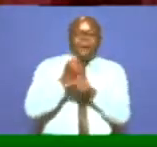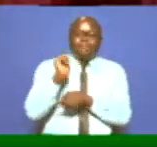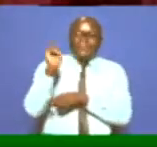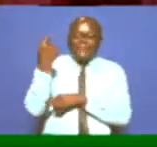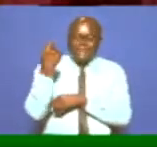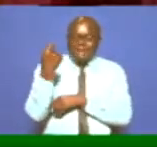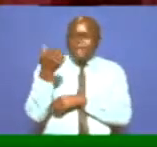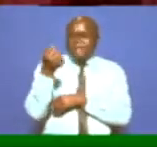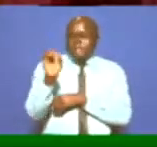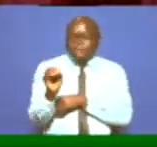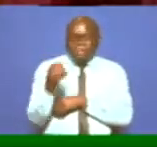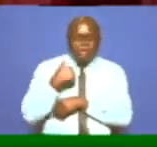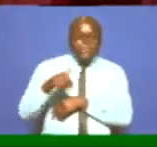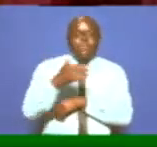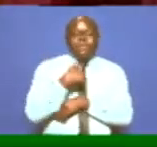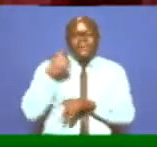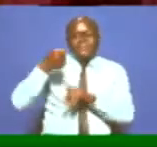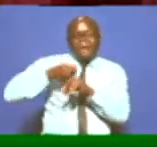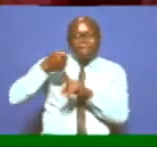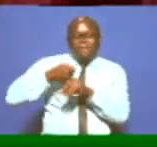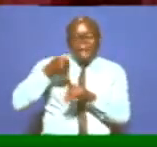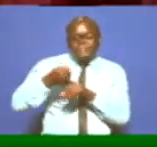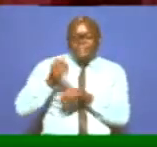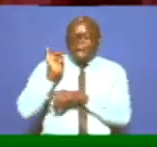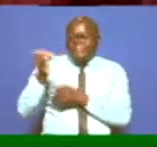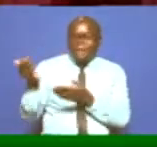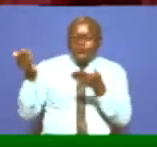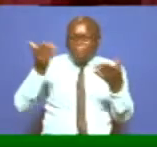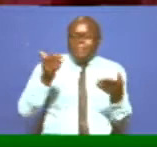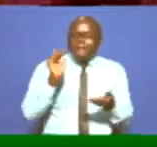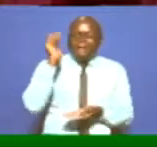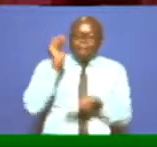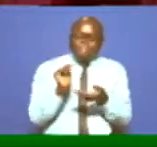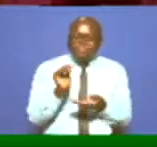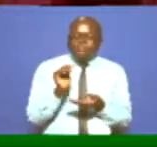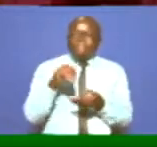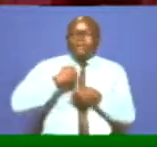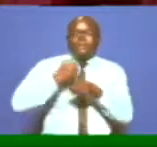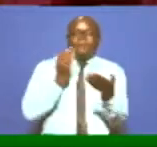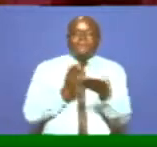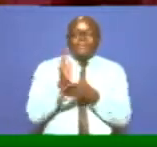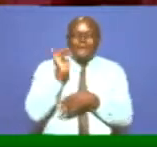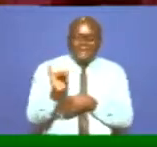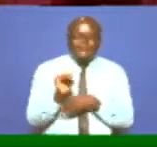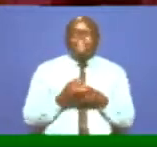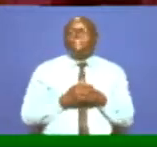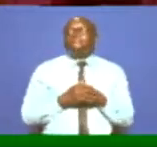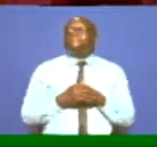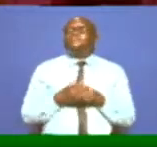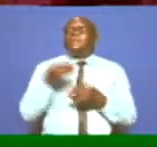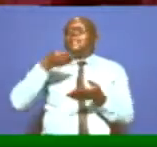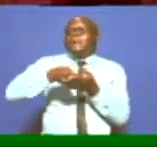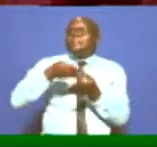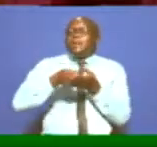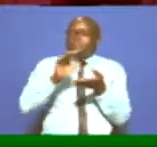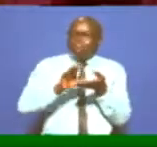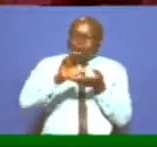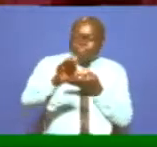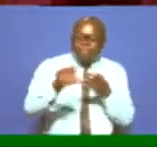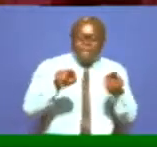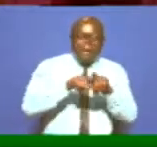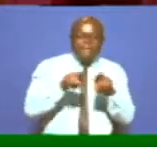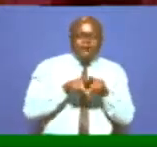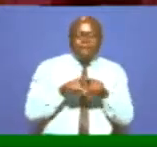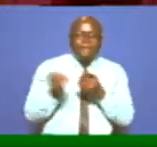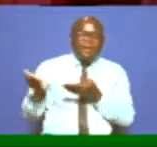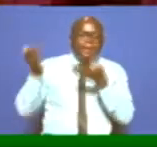Speaker, we want to advocate that we bring down, we make sure the amount that was allocated as for the import